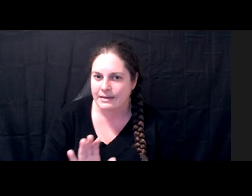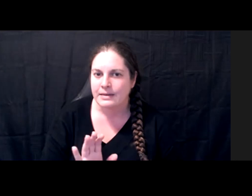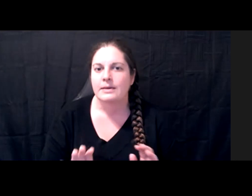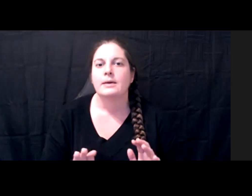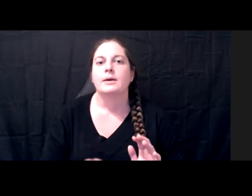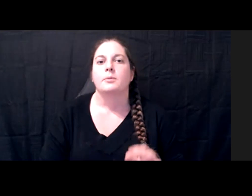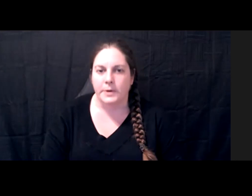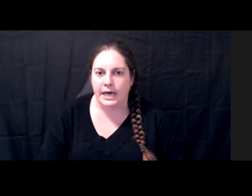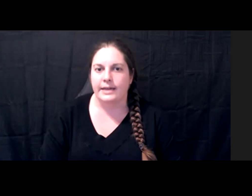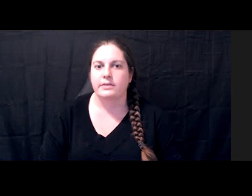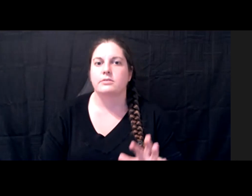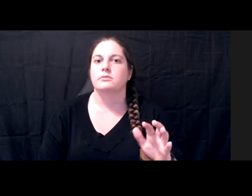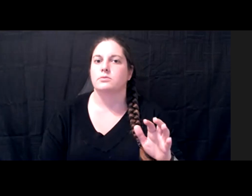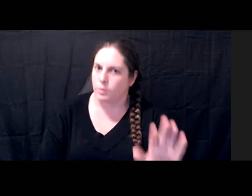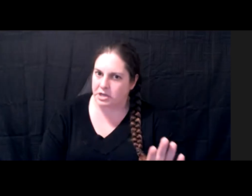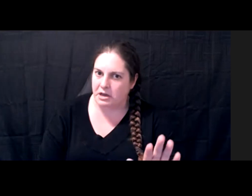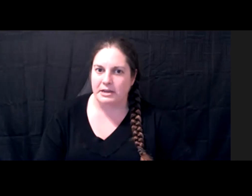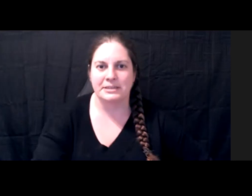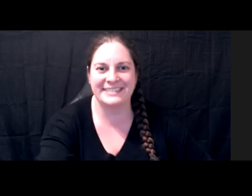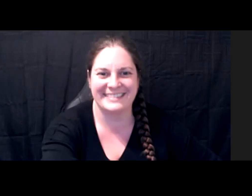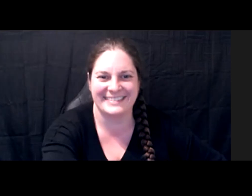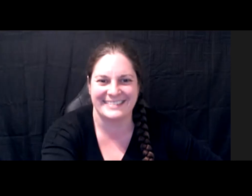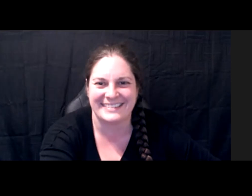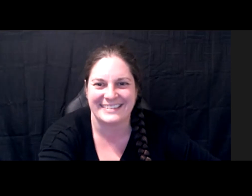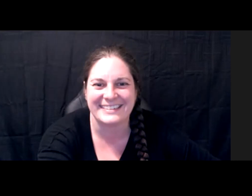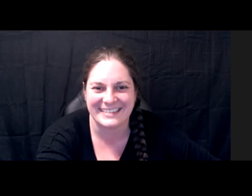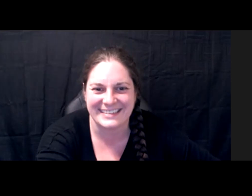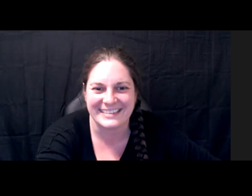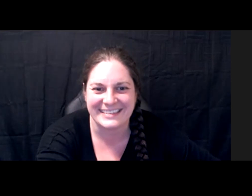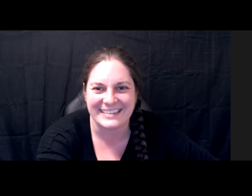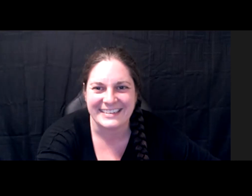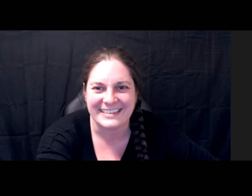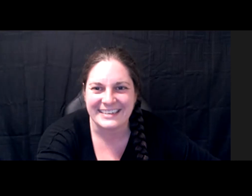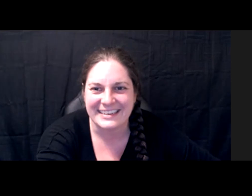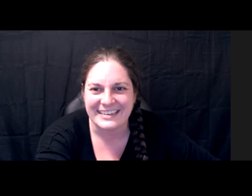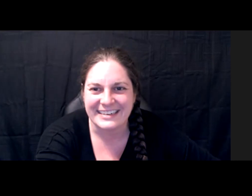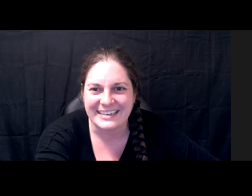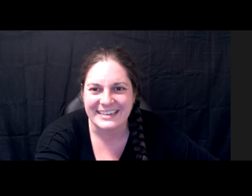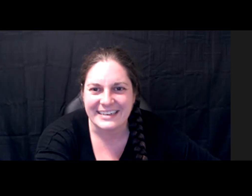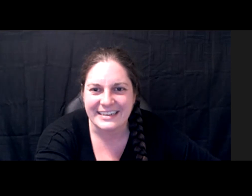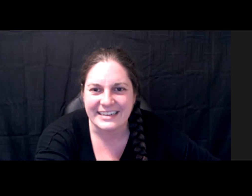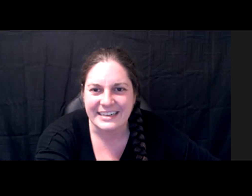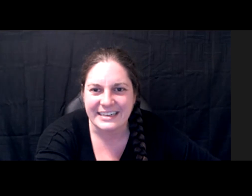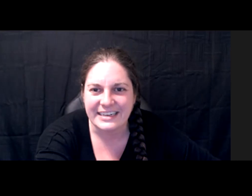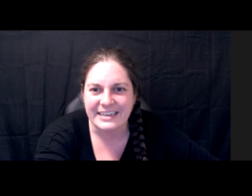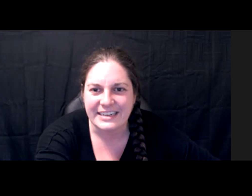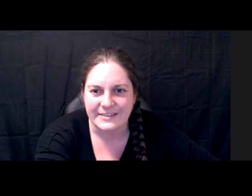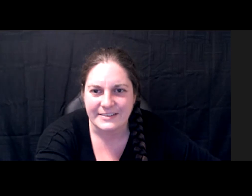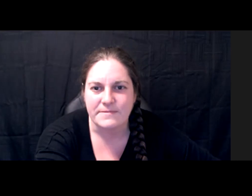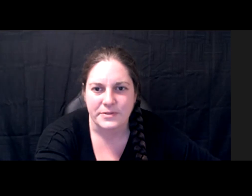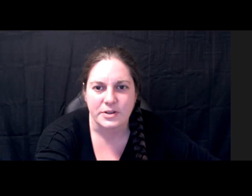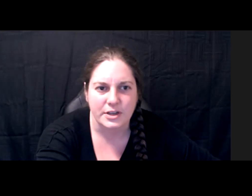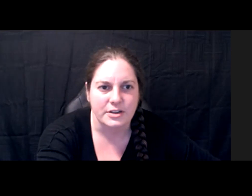tonight, but we're working on it. Okay. Well, if you know something comes